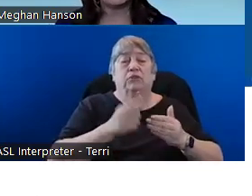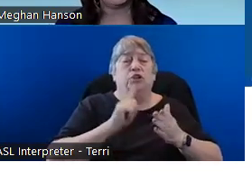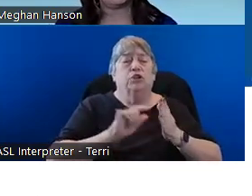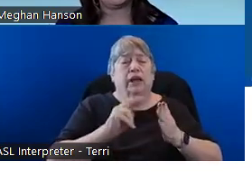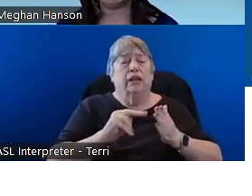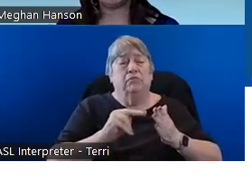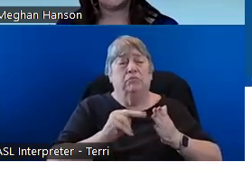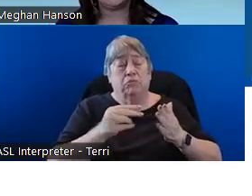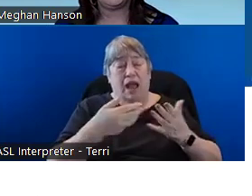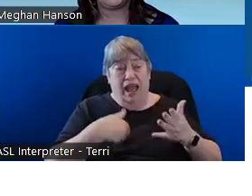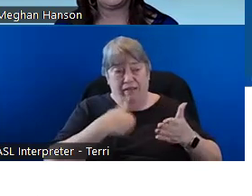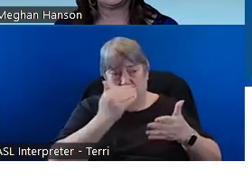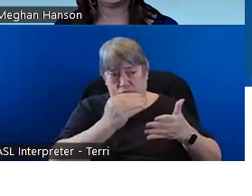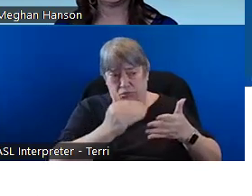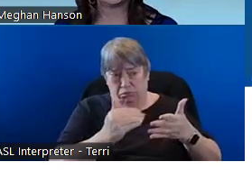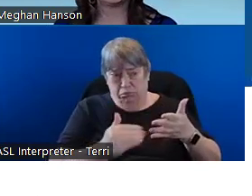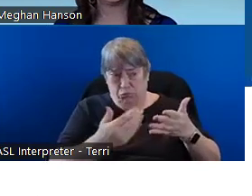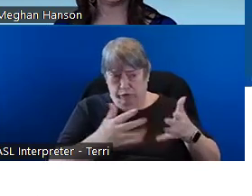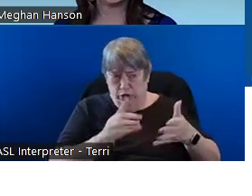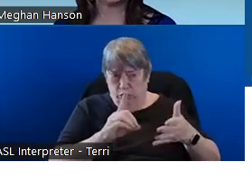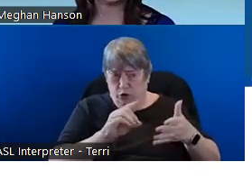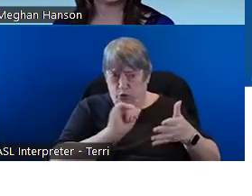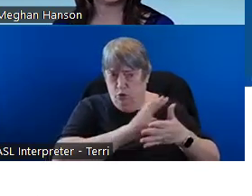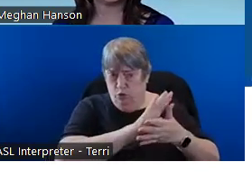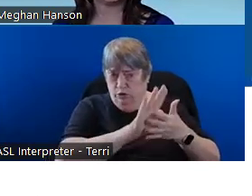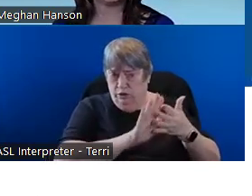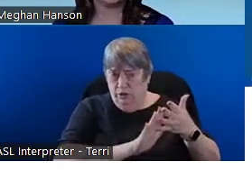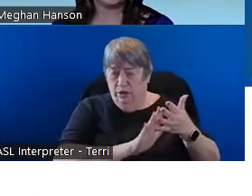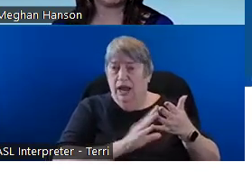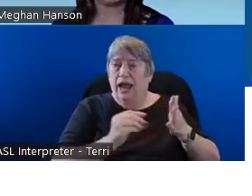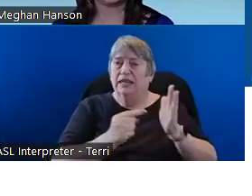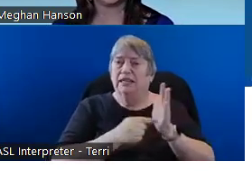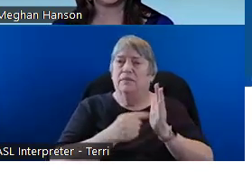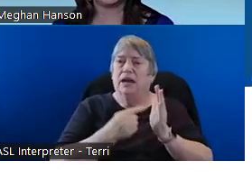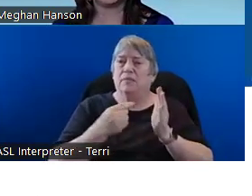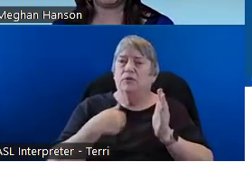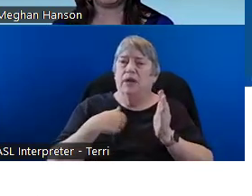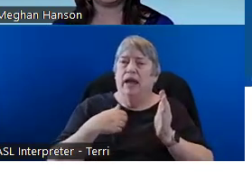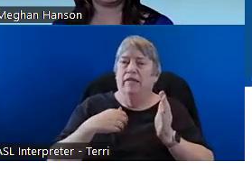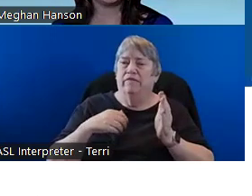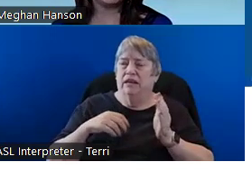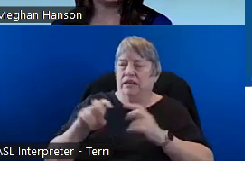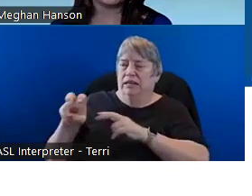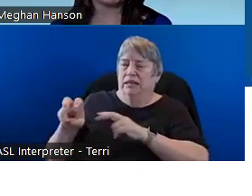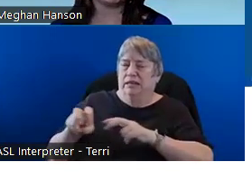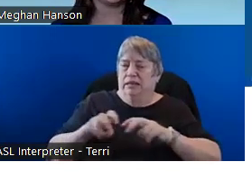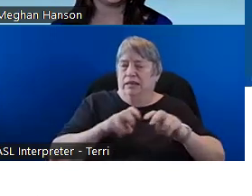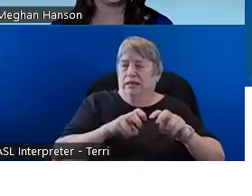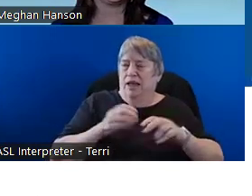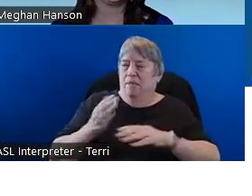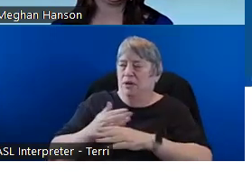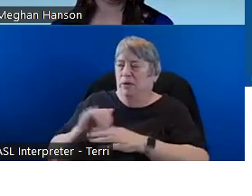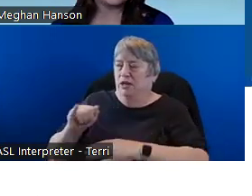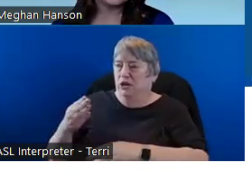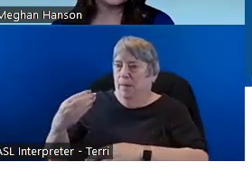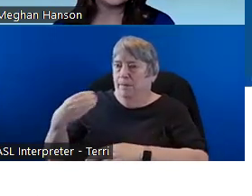month? And this is where sometimes there's transition between job coaching and extended employment. So they might use job coaching to